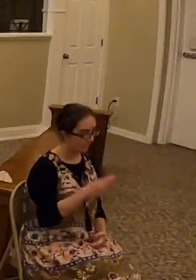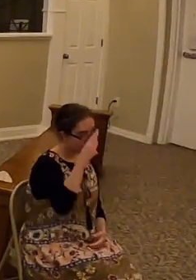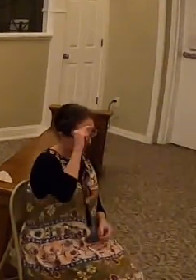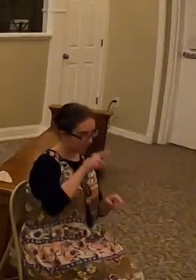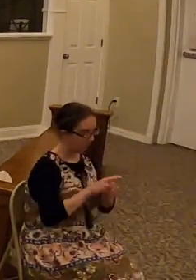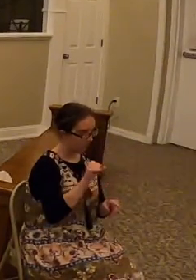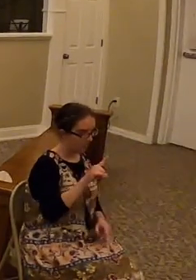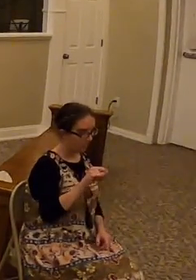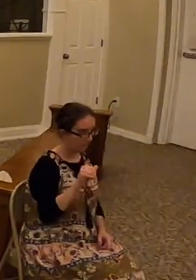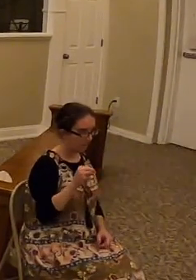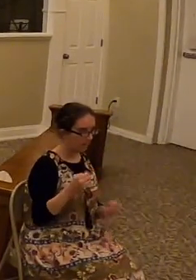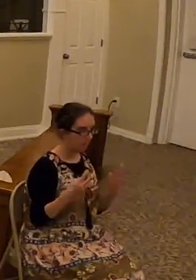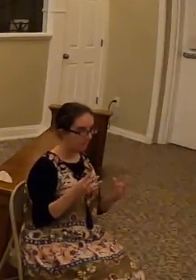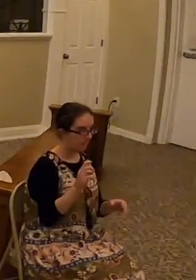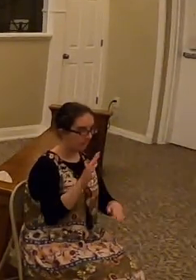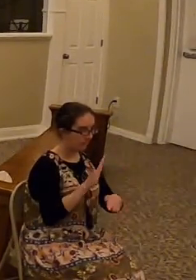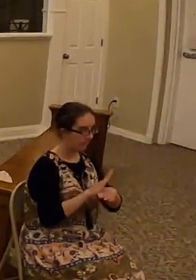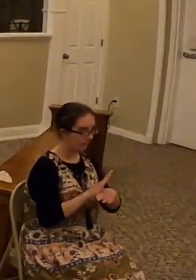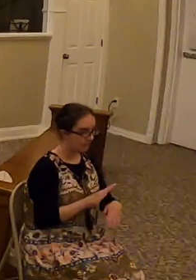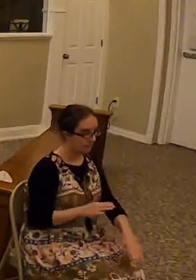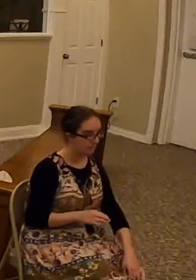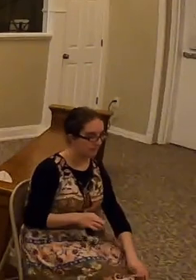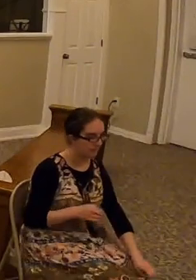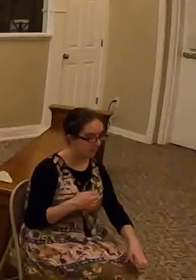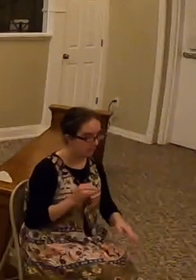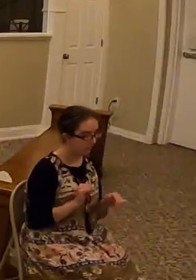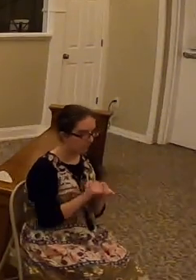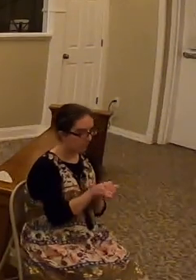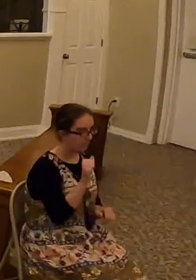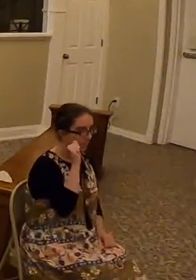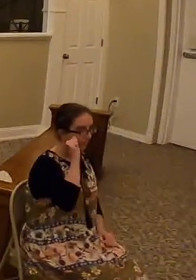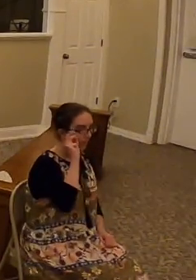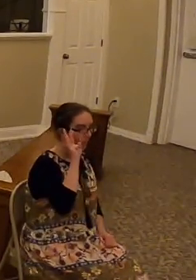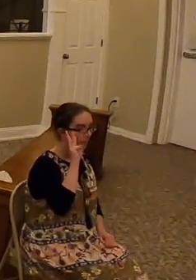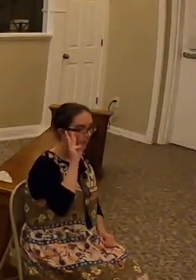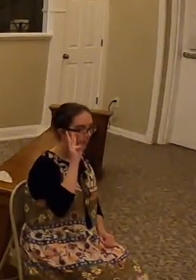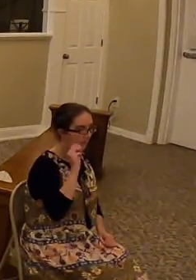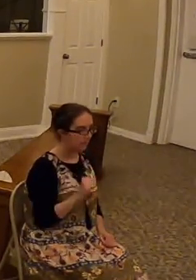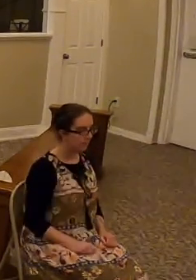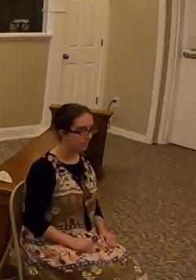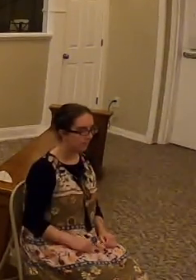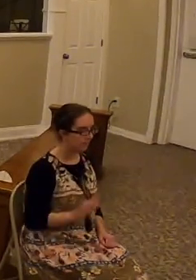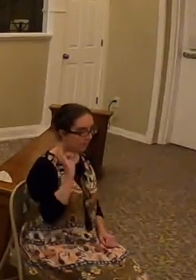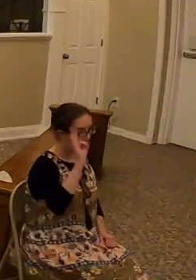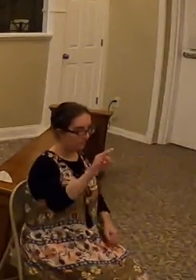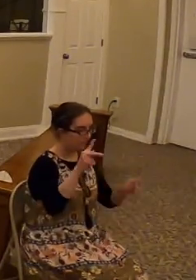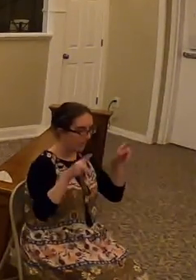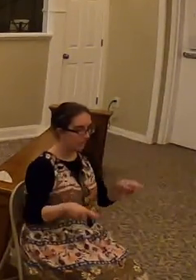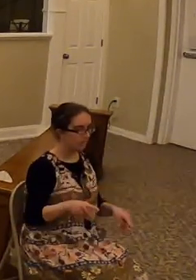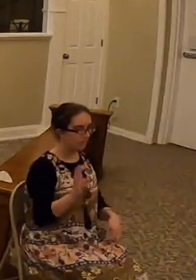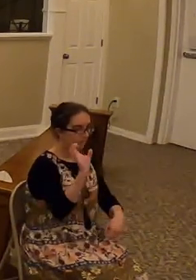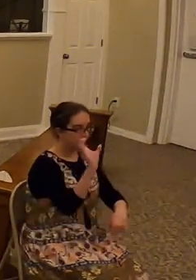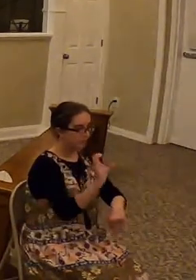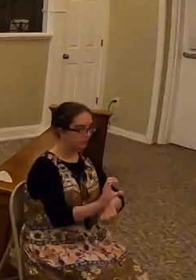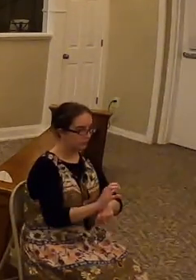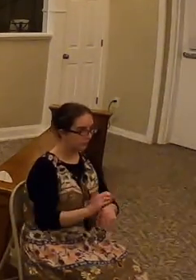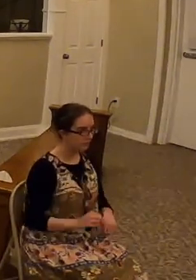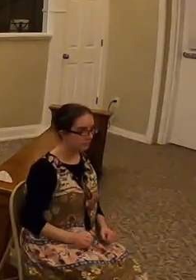Brother Williams, there's many nights that I've stayed awake pastoring the church